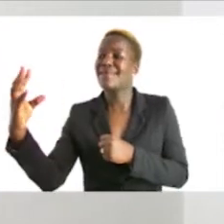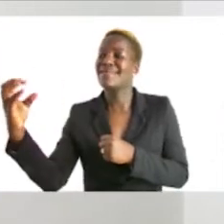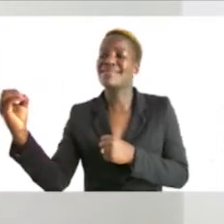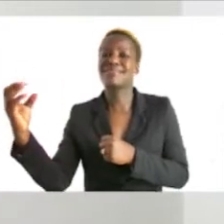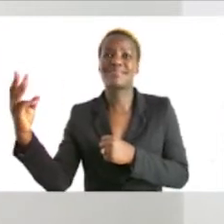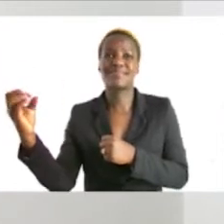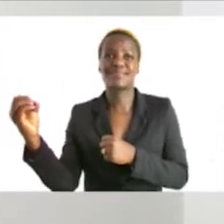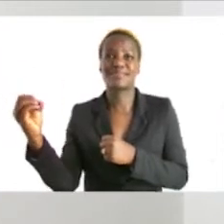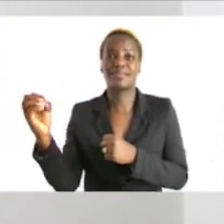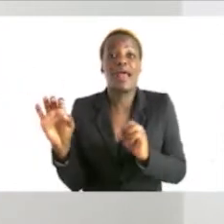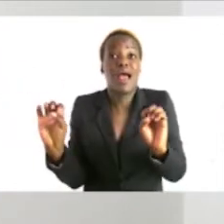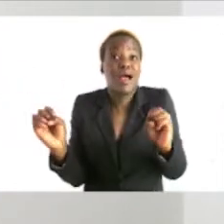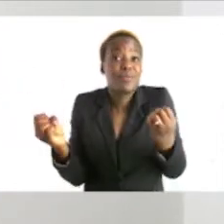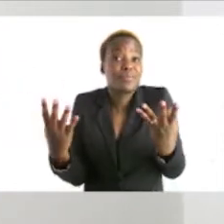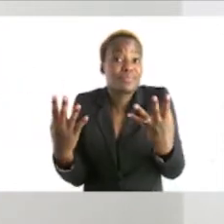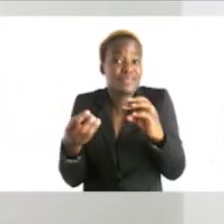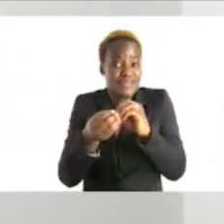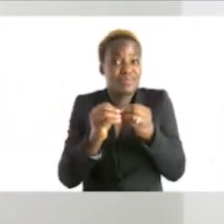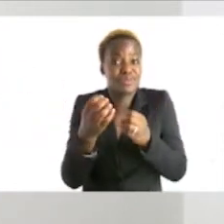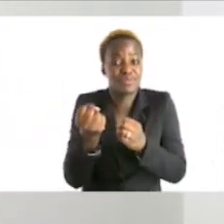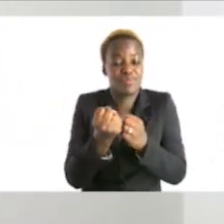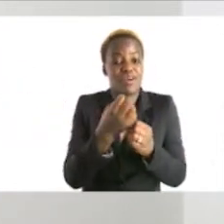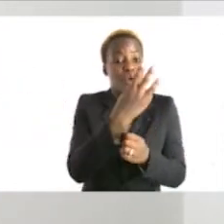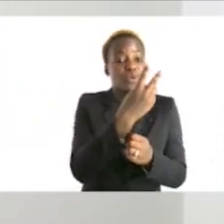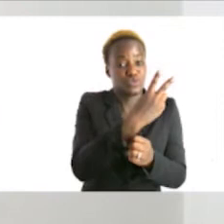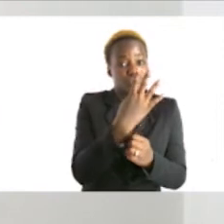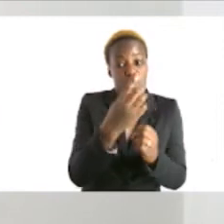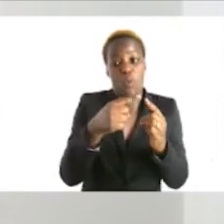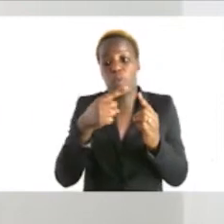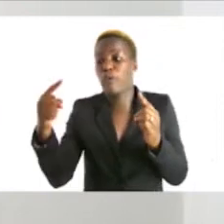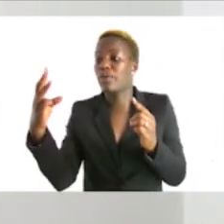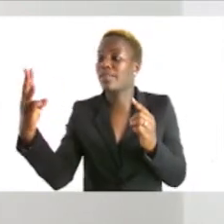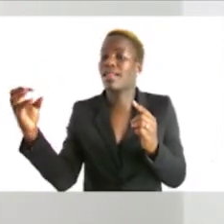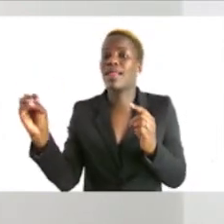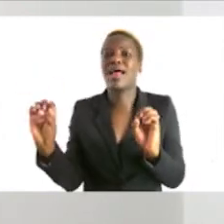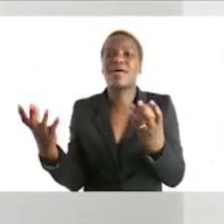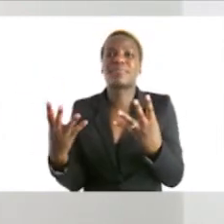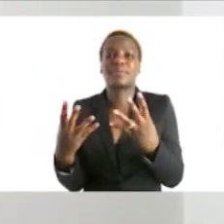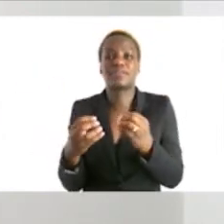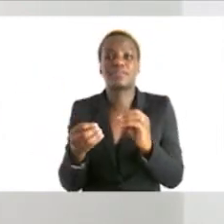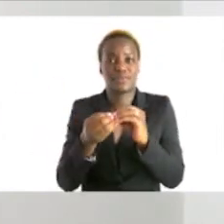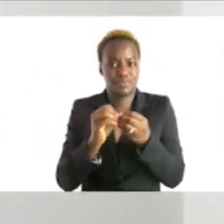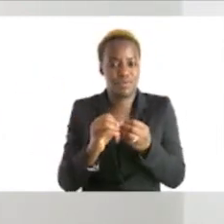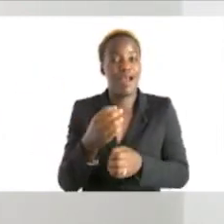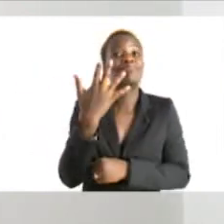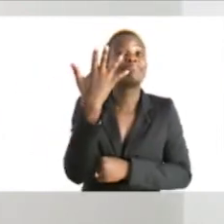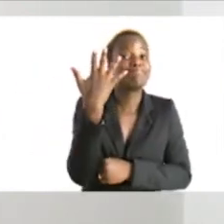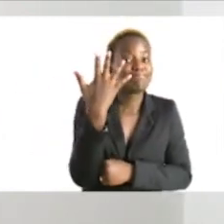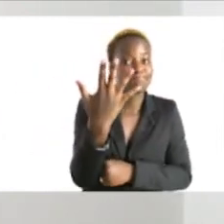here. How many numbers do we find here between 24 and a 30? 5 numbers, and they